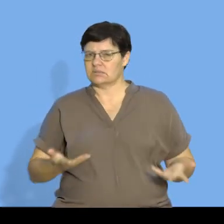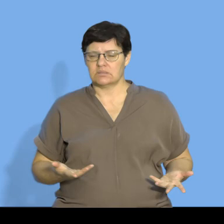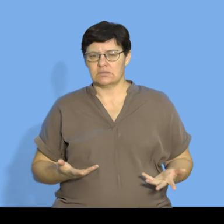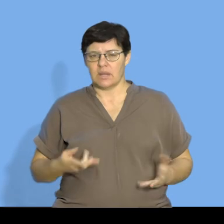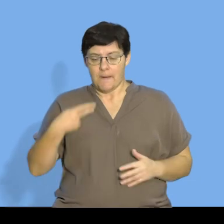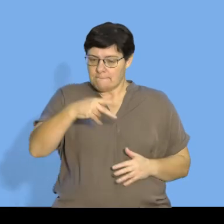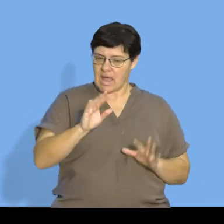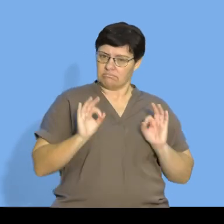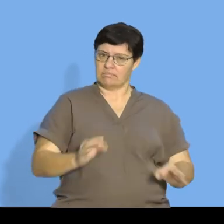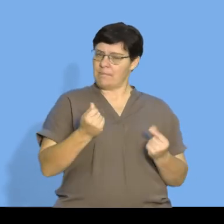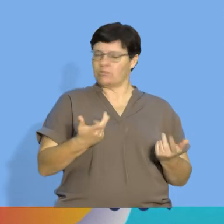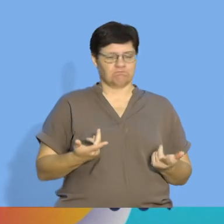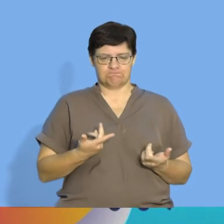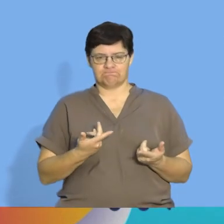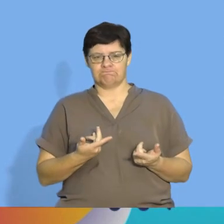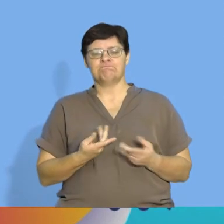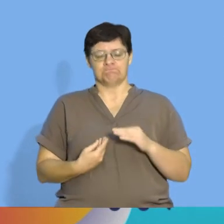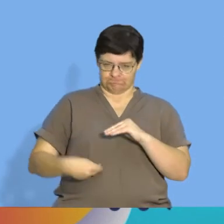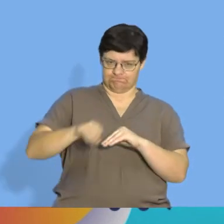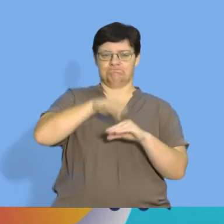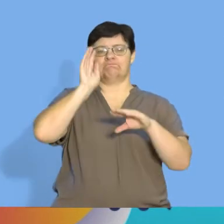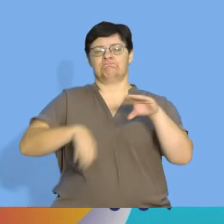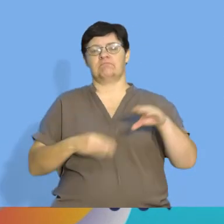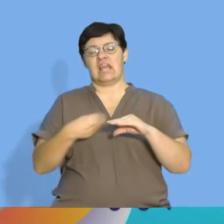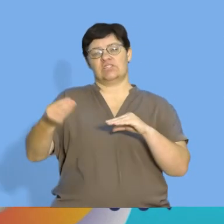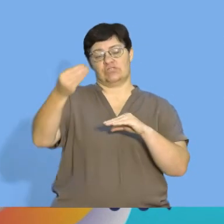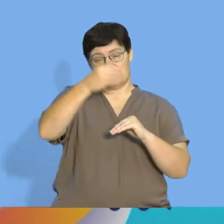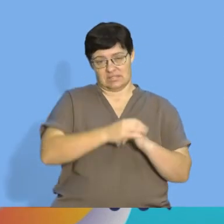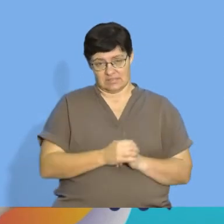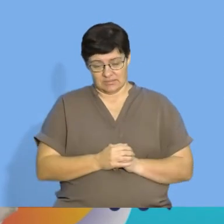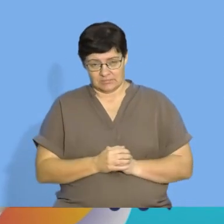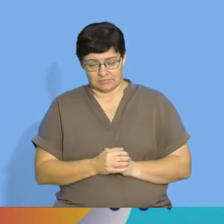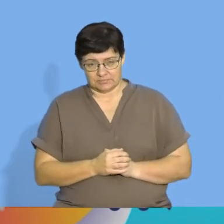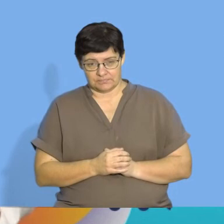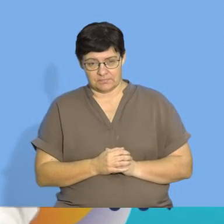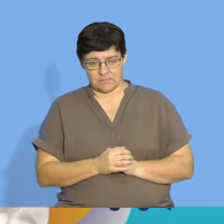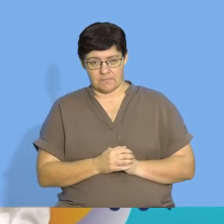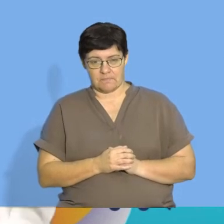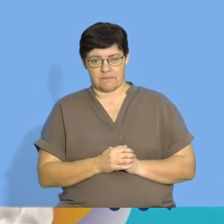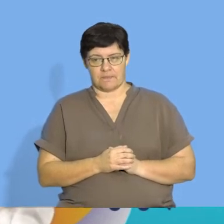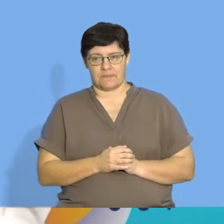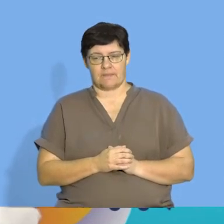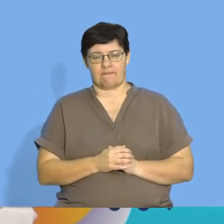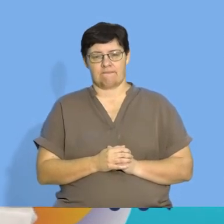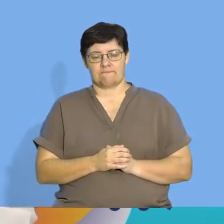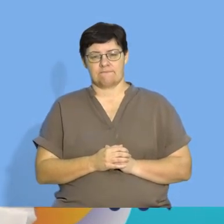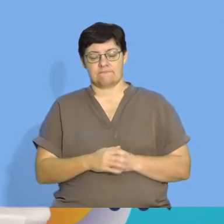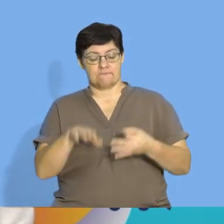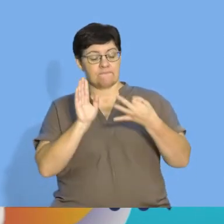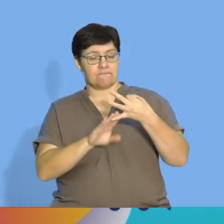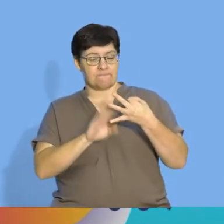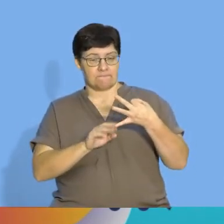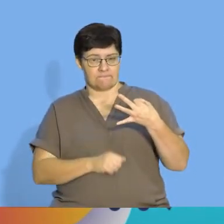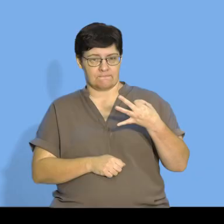debtor is not settling his account timely, you charge interest. That means you increase the amount that they have to pay